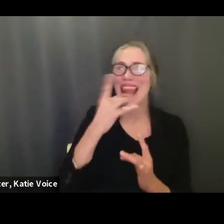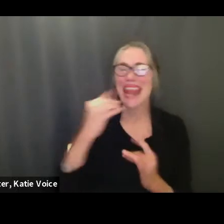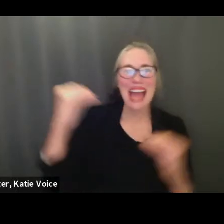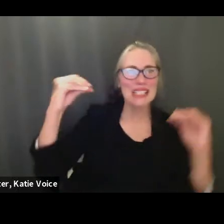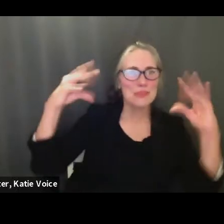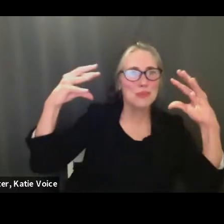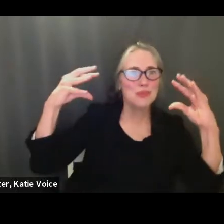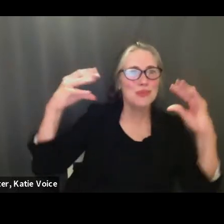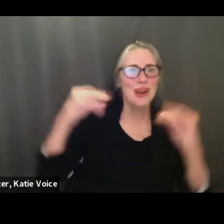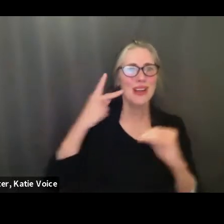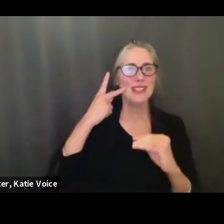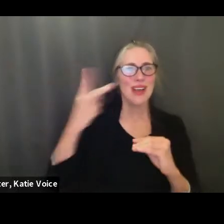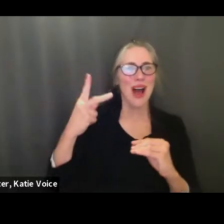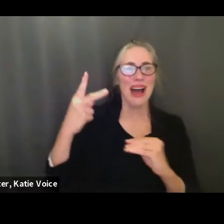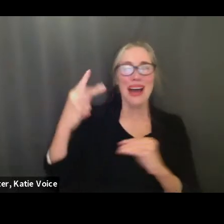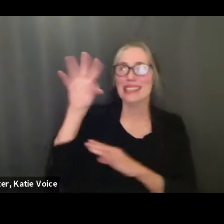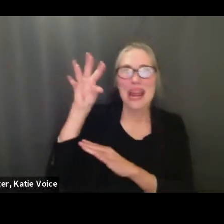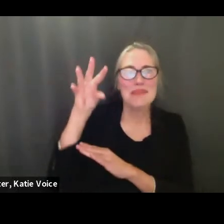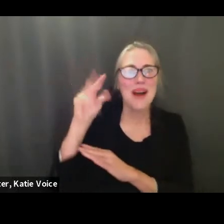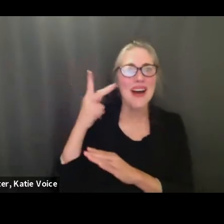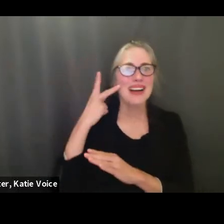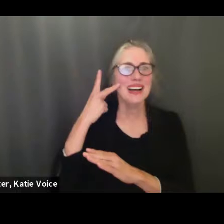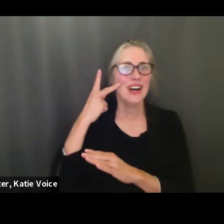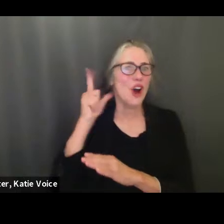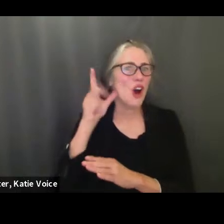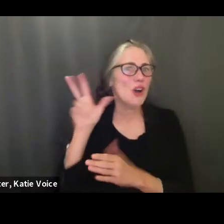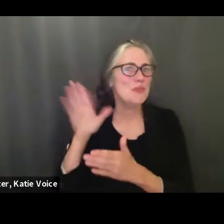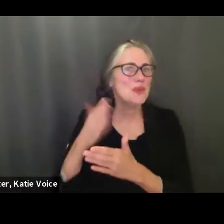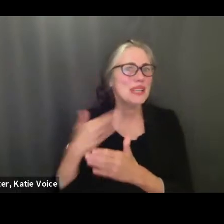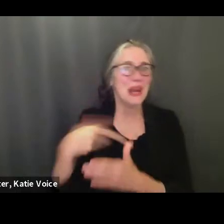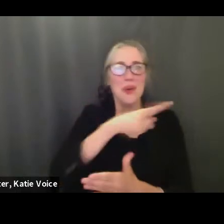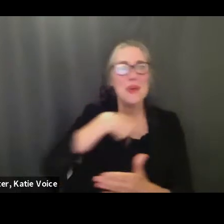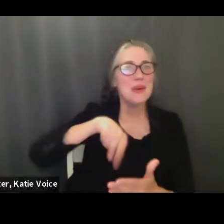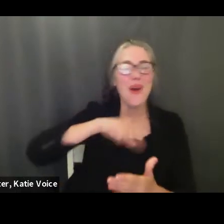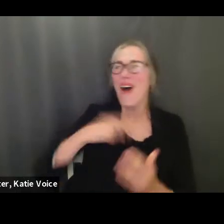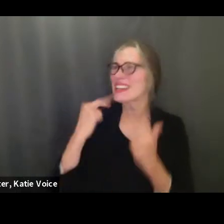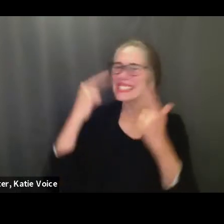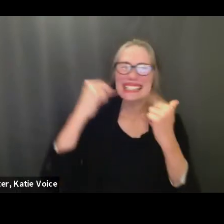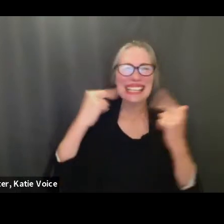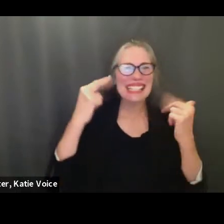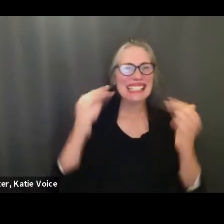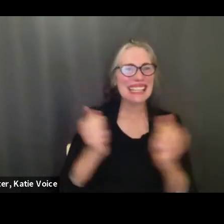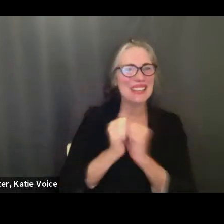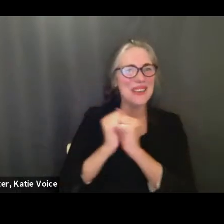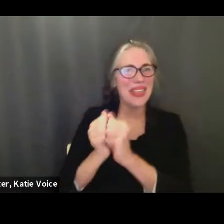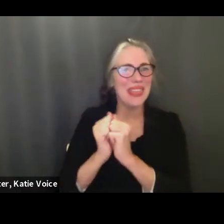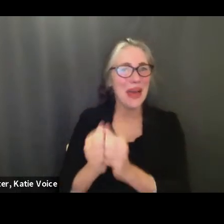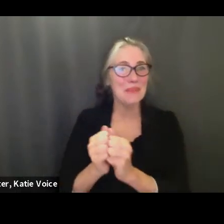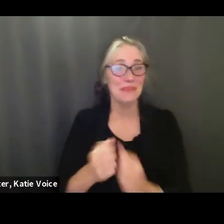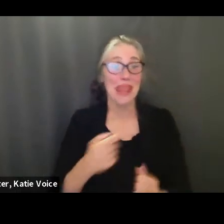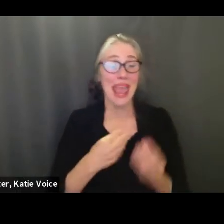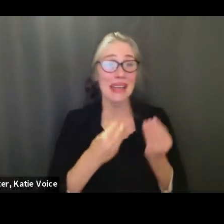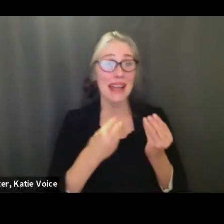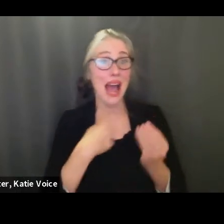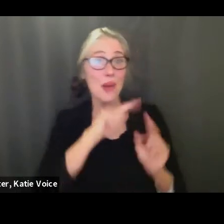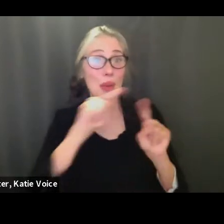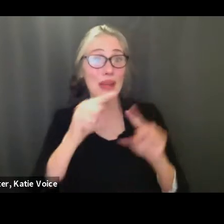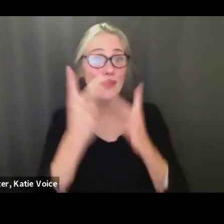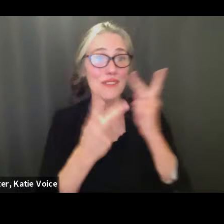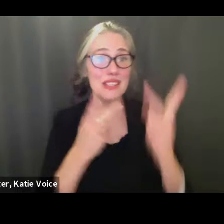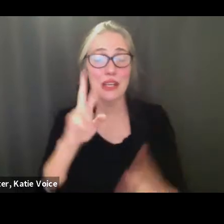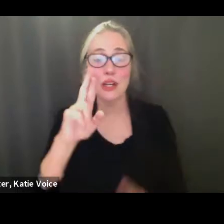singing along, right, Ms. Sims-Moten? I also had the opportunity to visit Roosevelt School along with